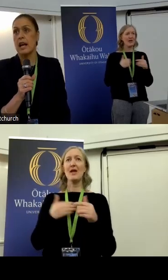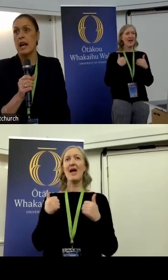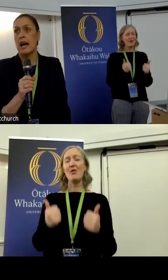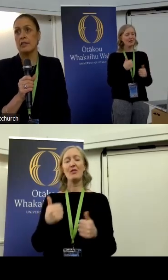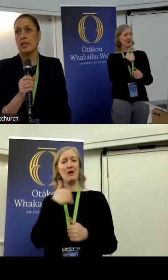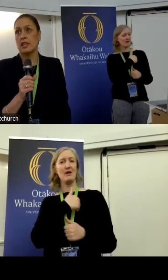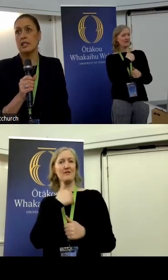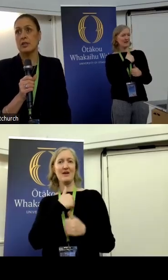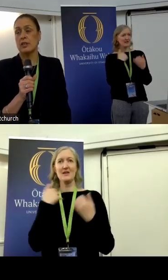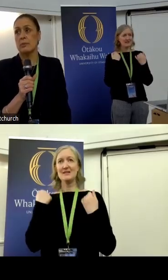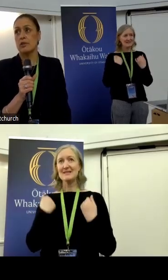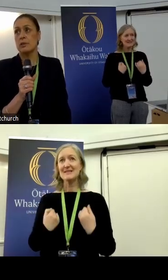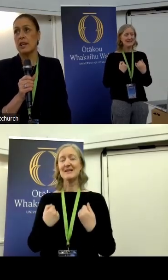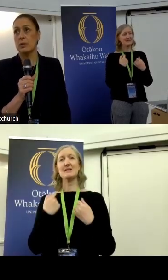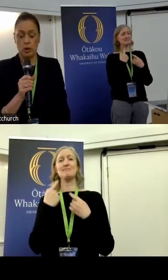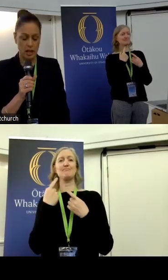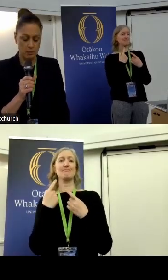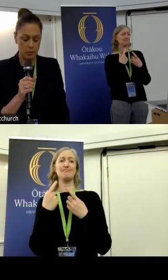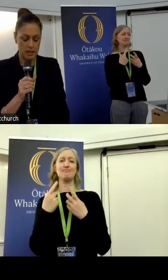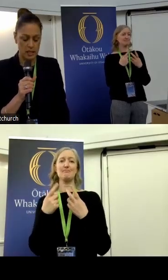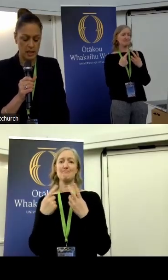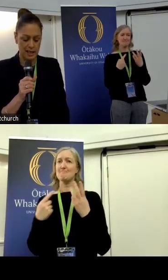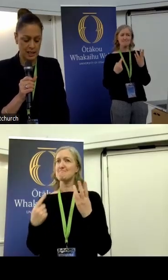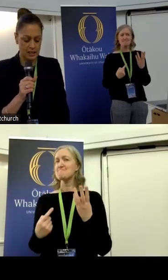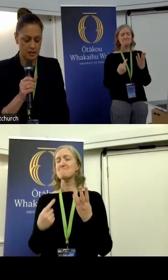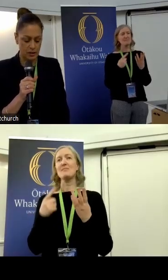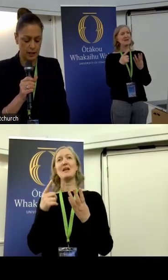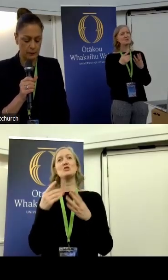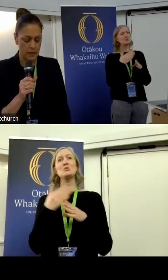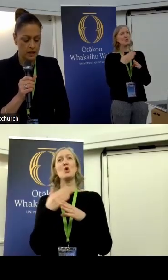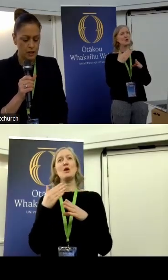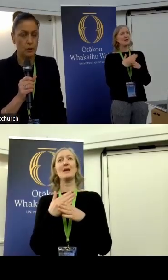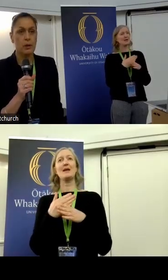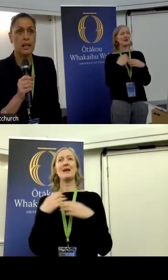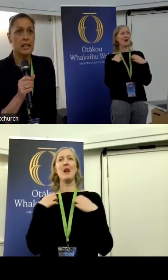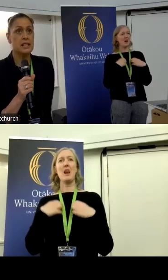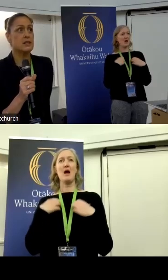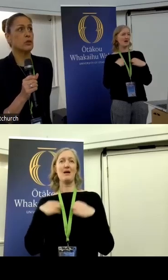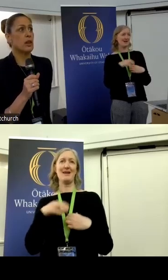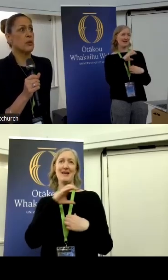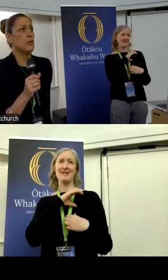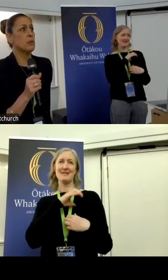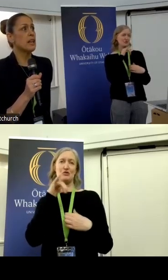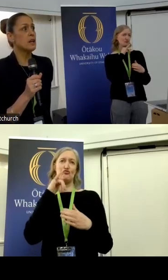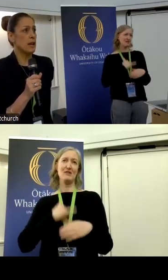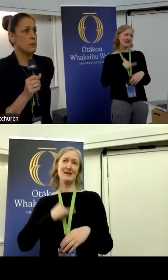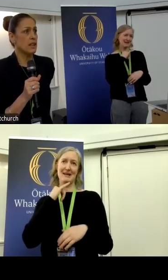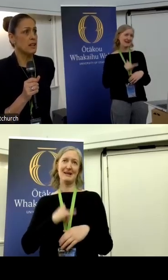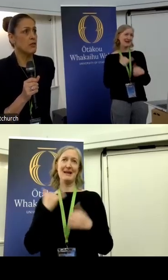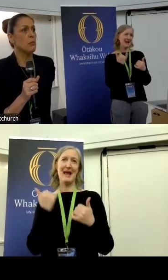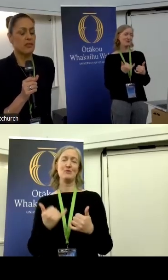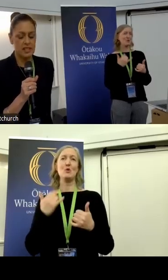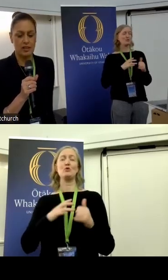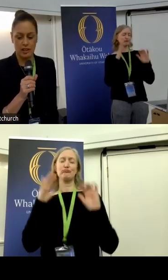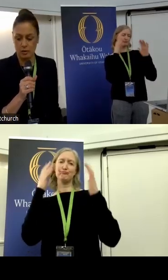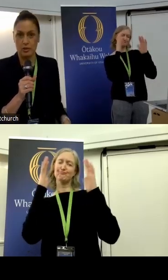and she's doing the most amazing work at the moment in lung cancer screening. So please, can we have a big paki